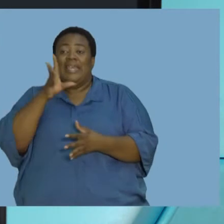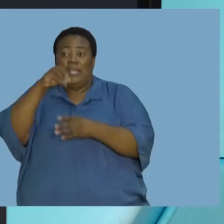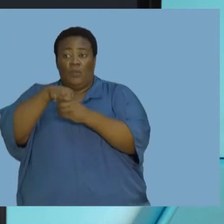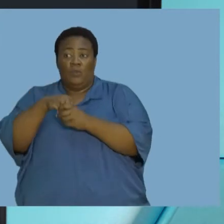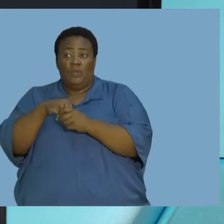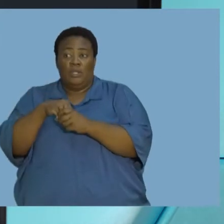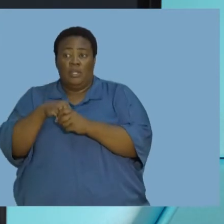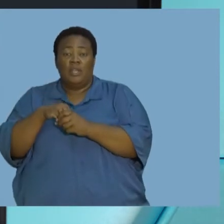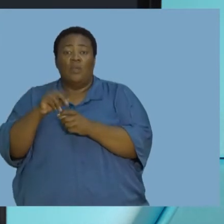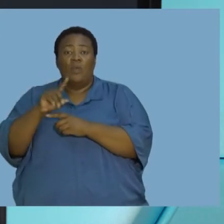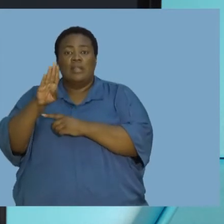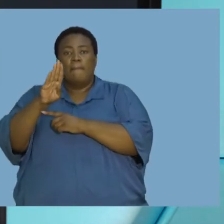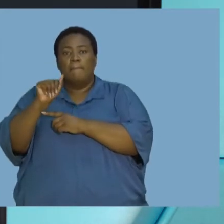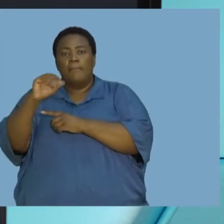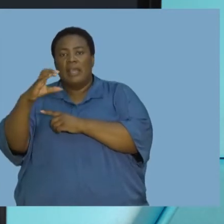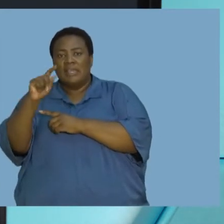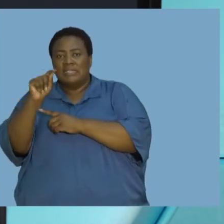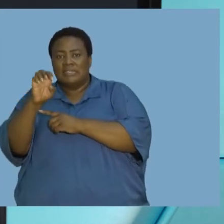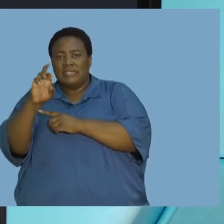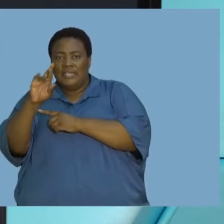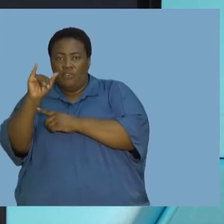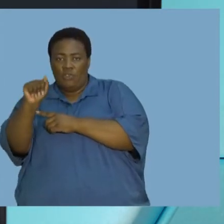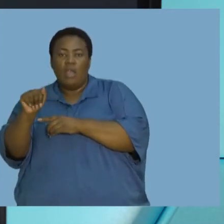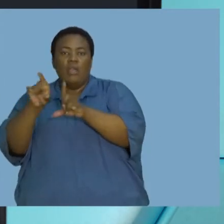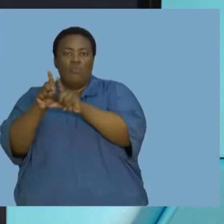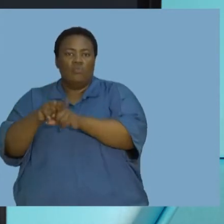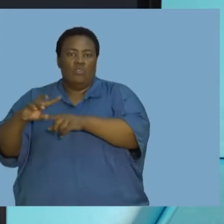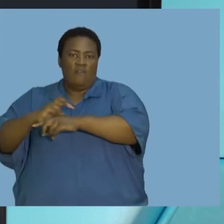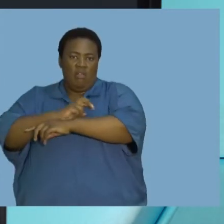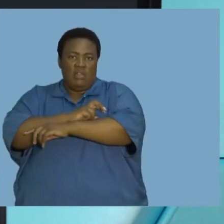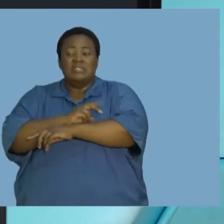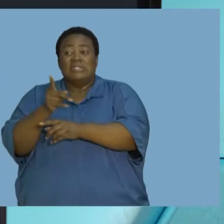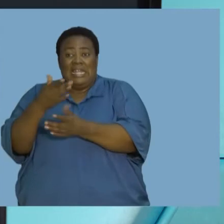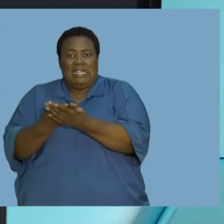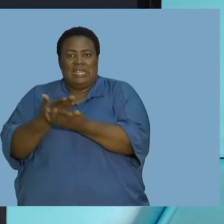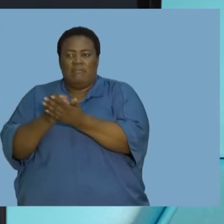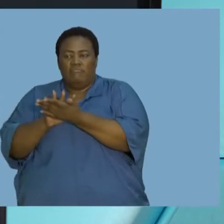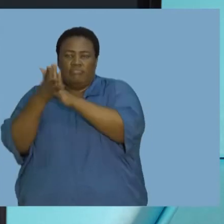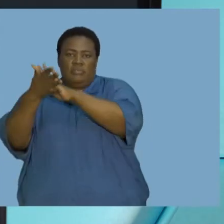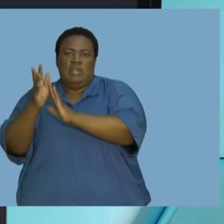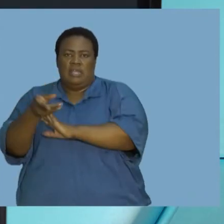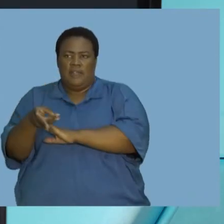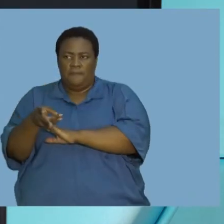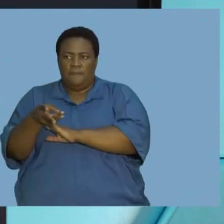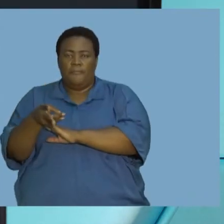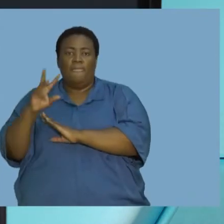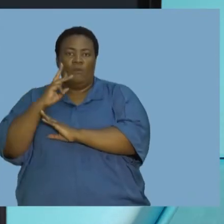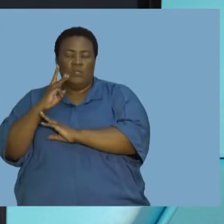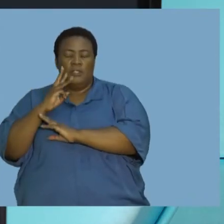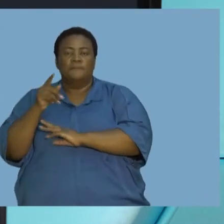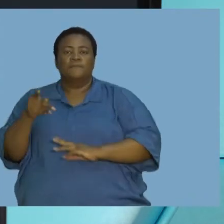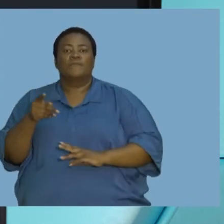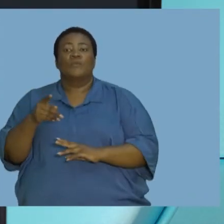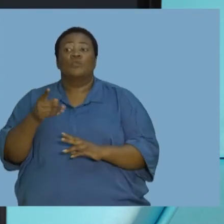and impurities, including bacteria and viruses that may be contaminating them. And hence